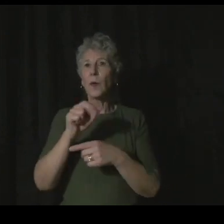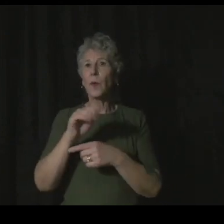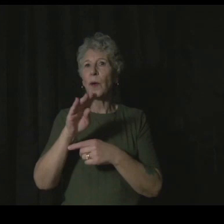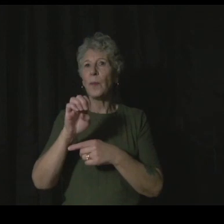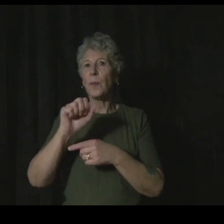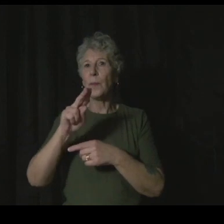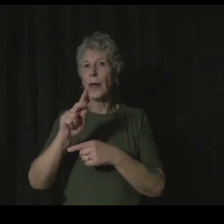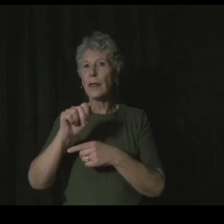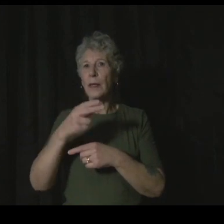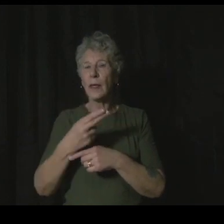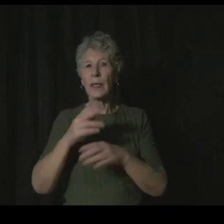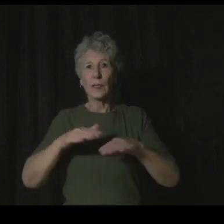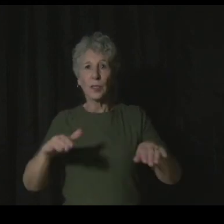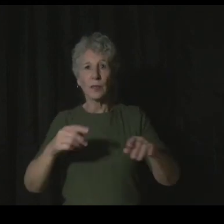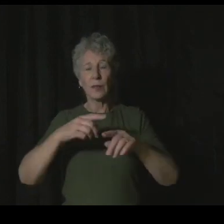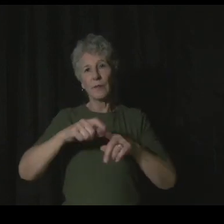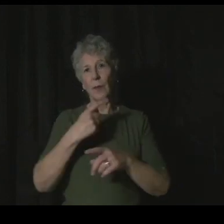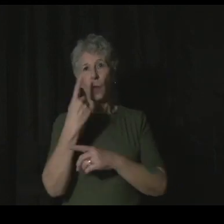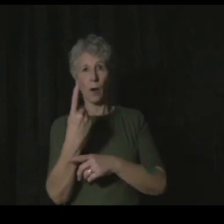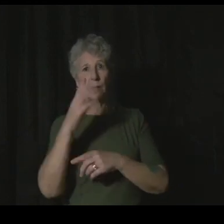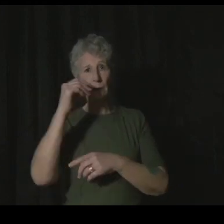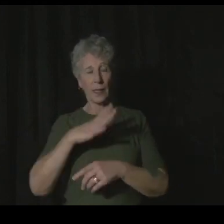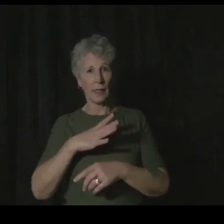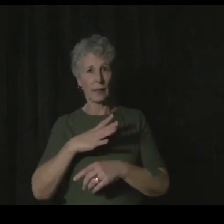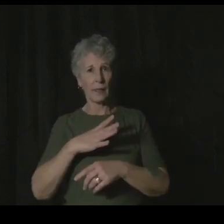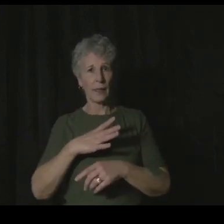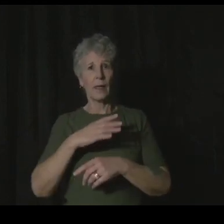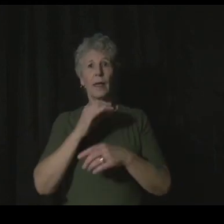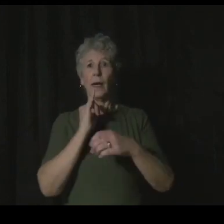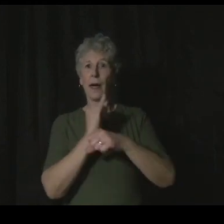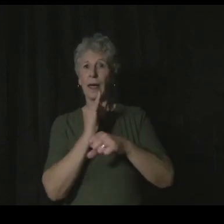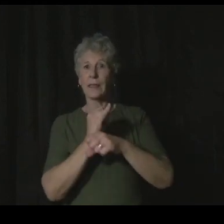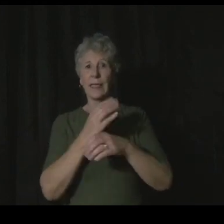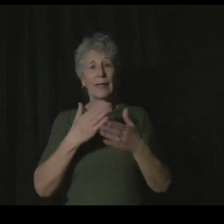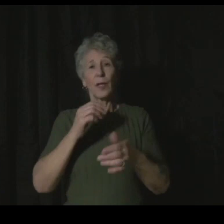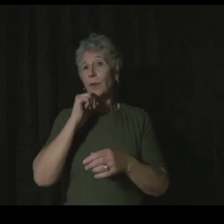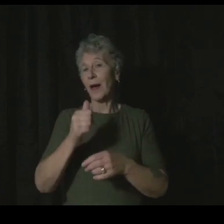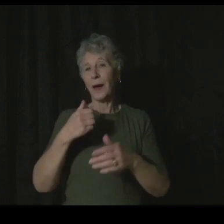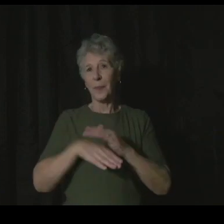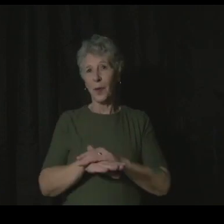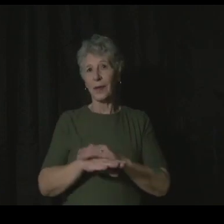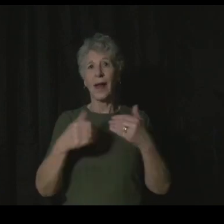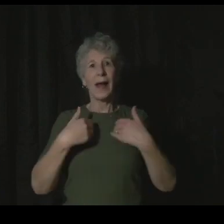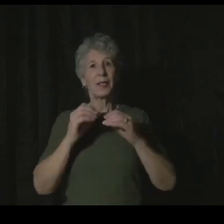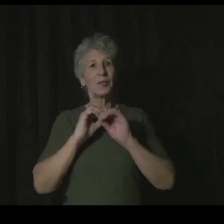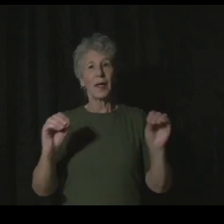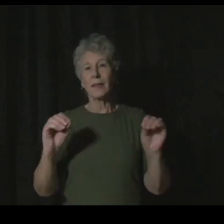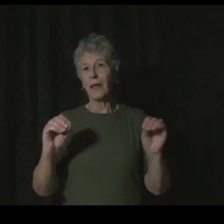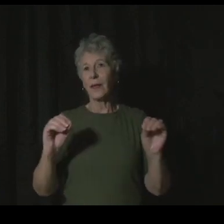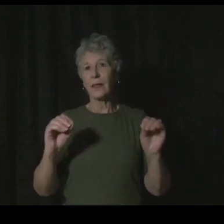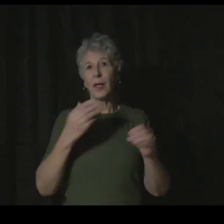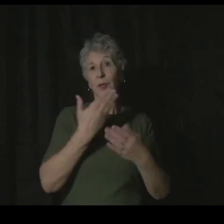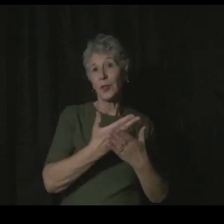conceived children by one man, our forefather Isaac, though they were not yet born and had done nothing either good or